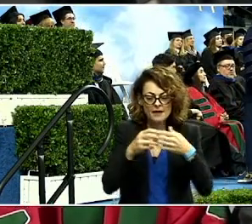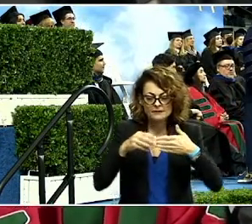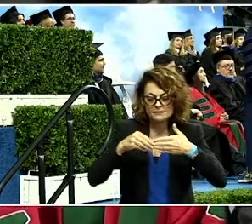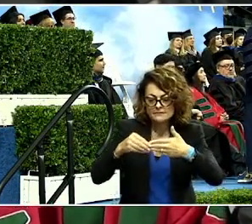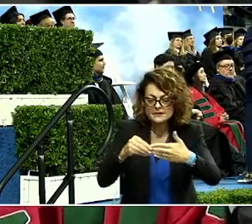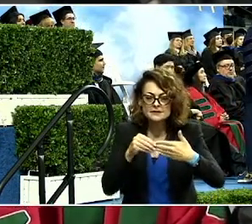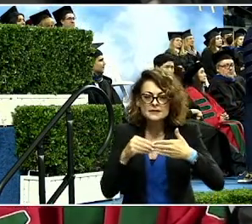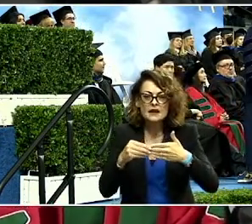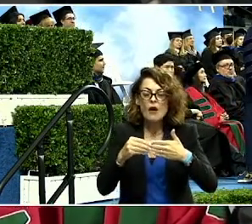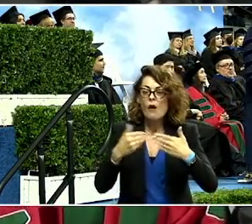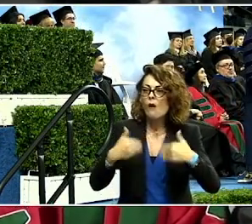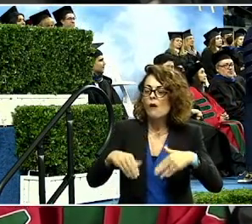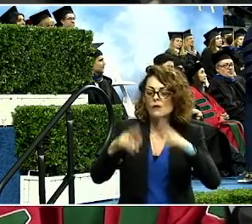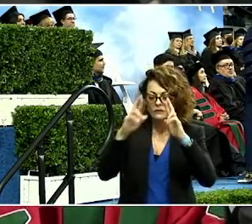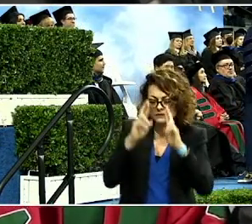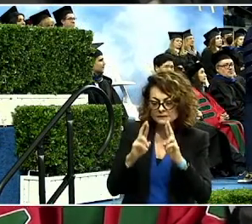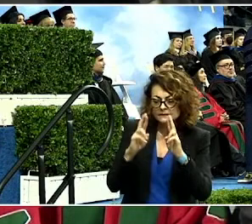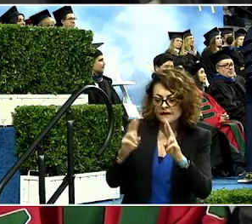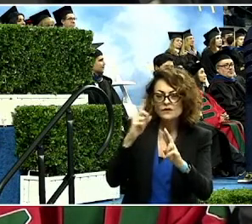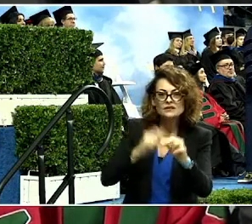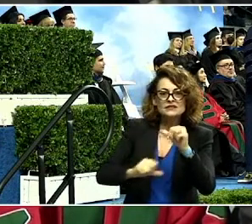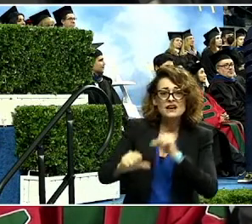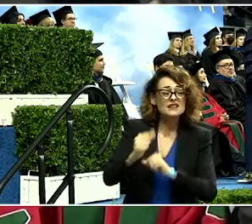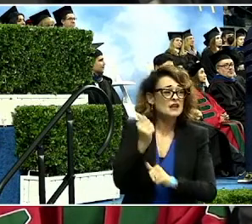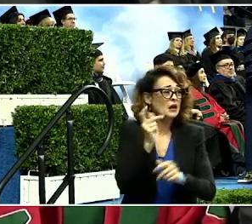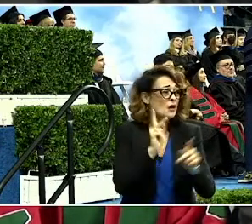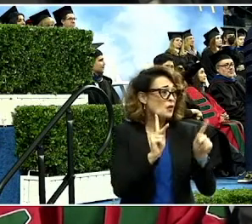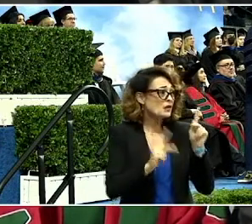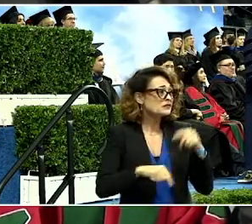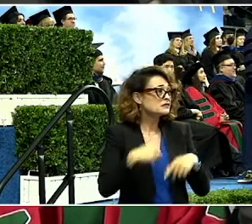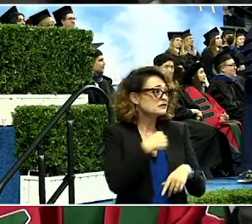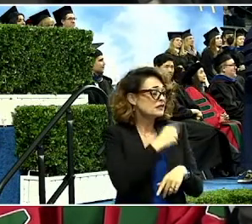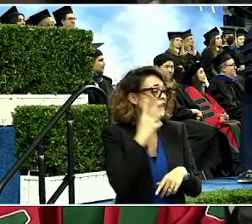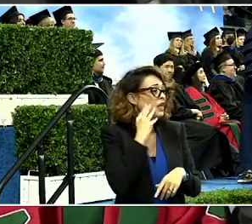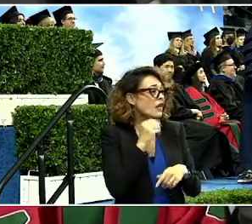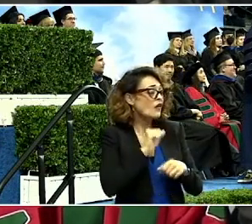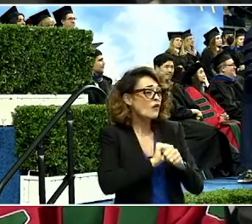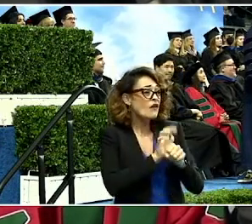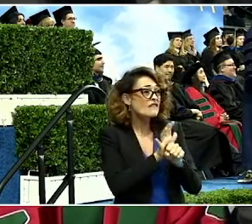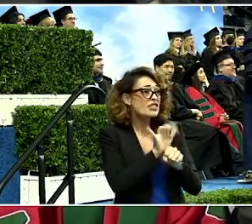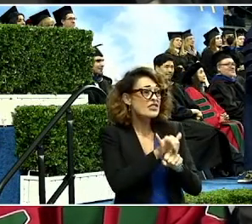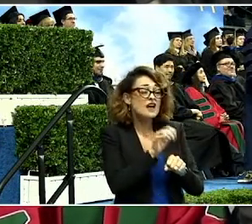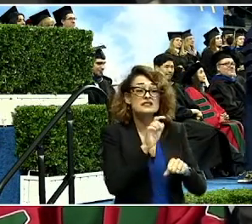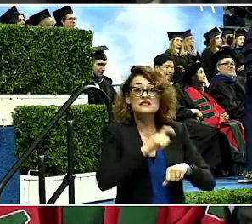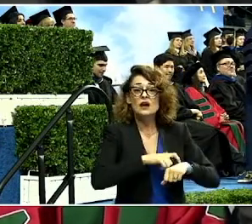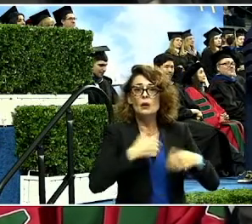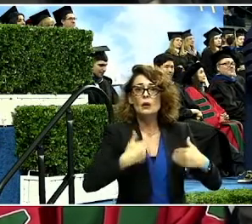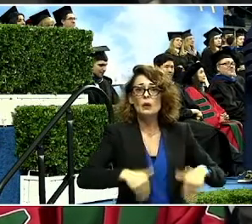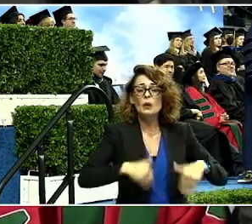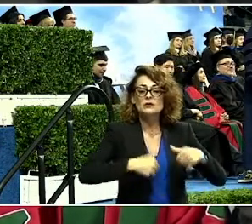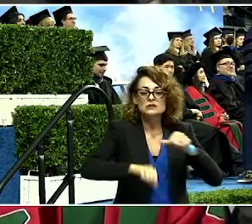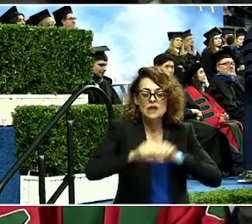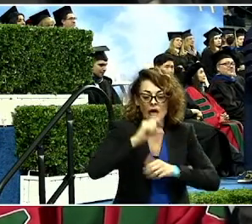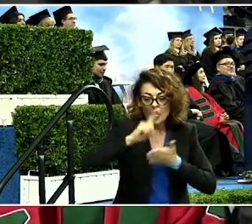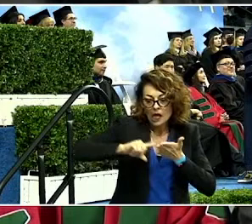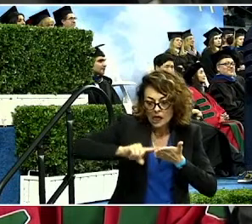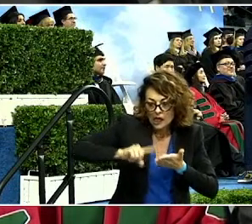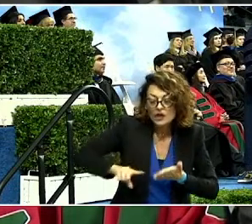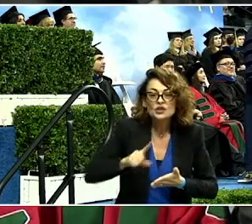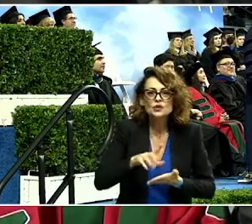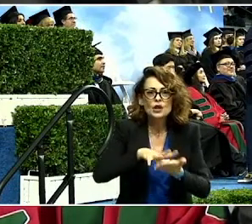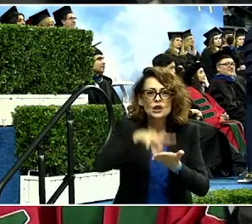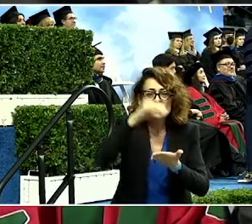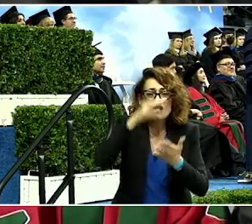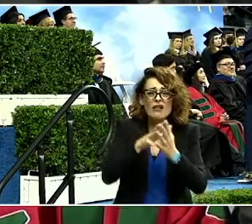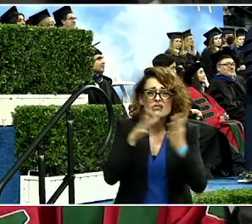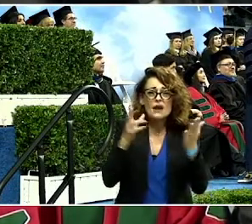science. Certainly all of us that went through COVID learned a lot more science during that time. We also learned a lot more about truth and the